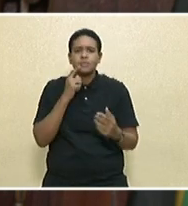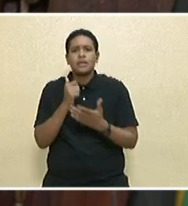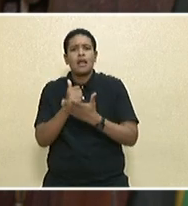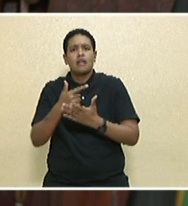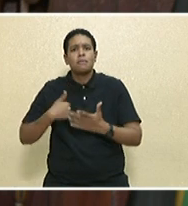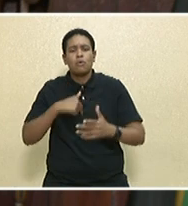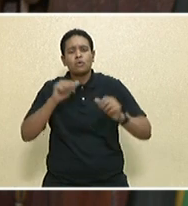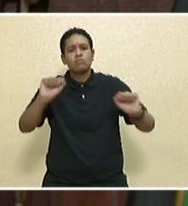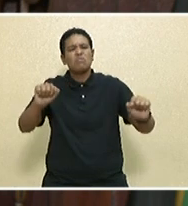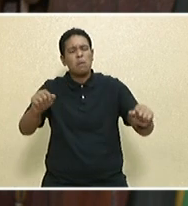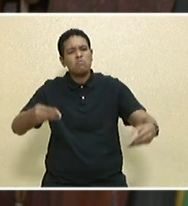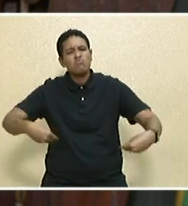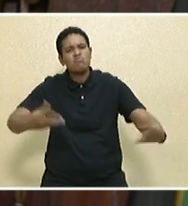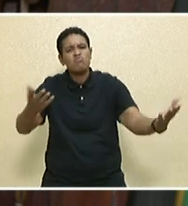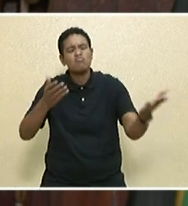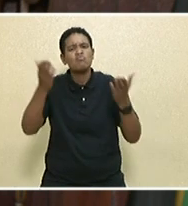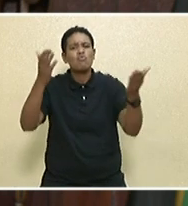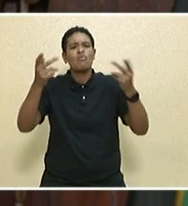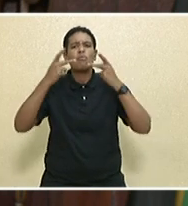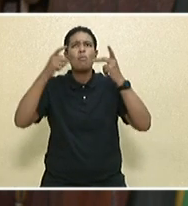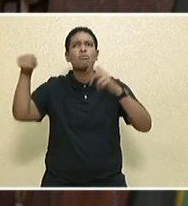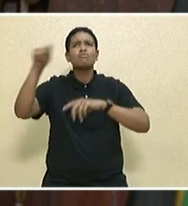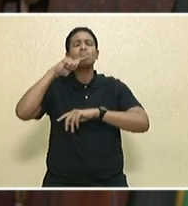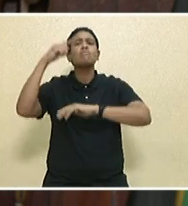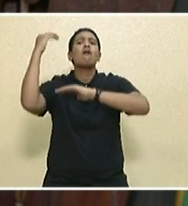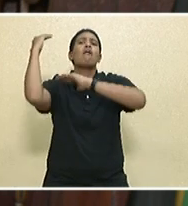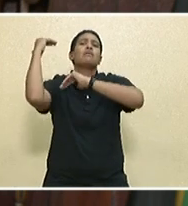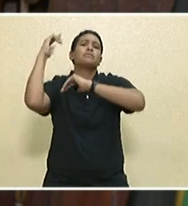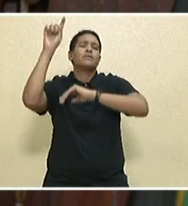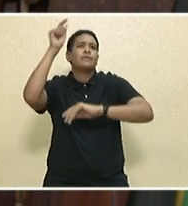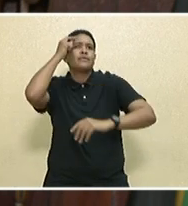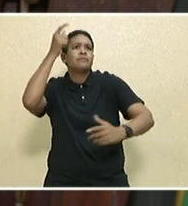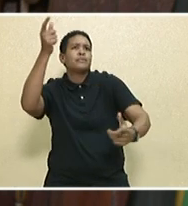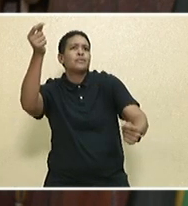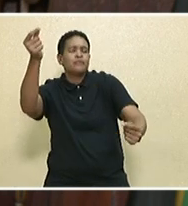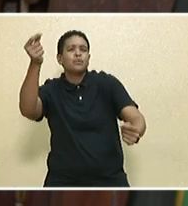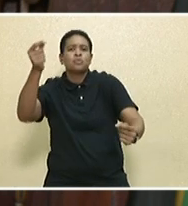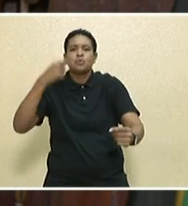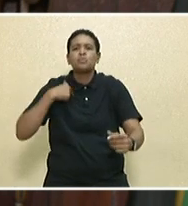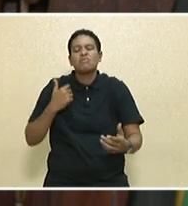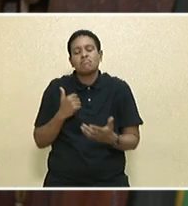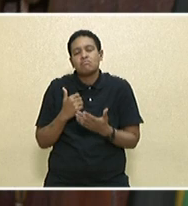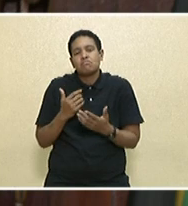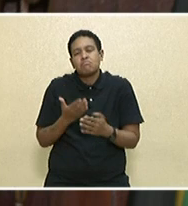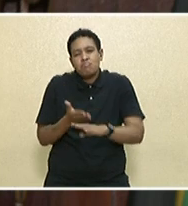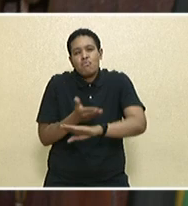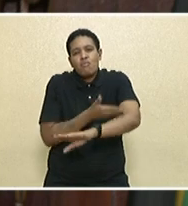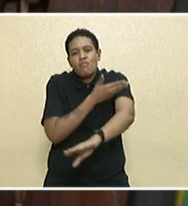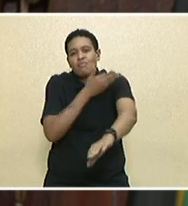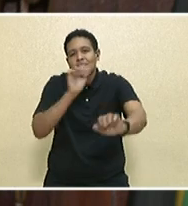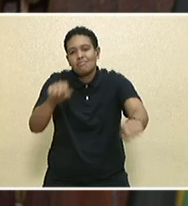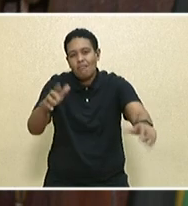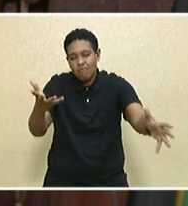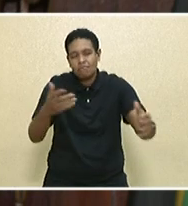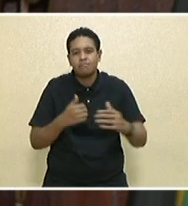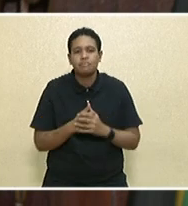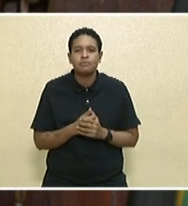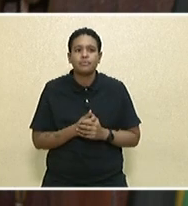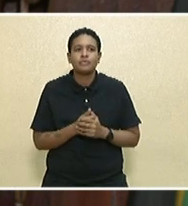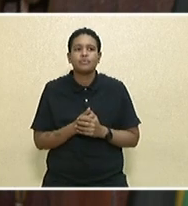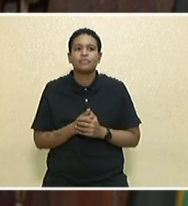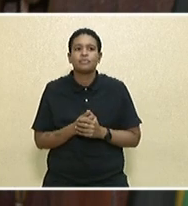is expecting of their government. We have made a decision